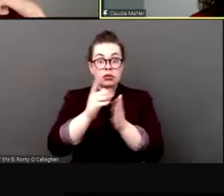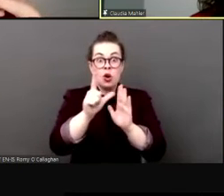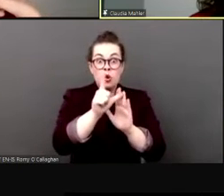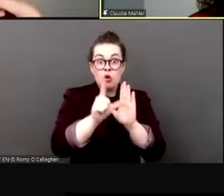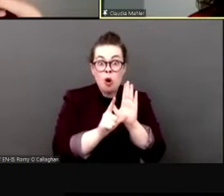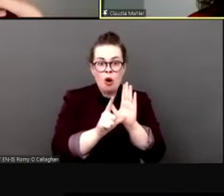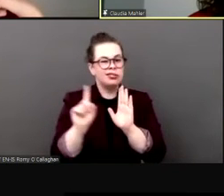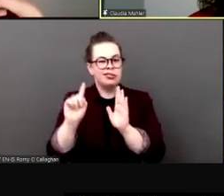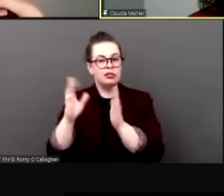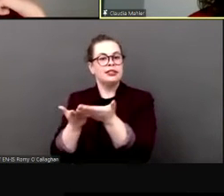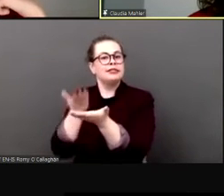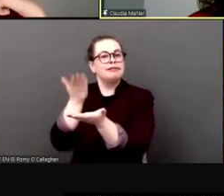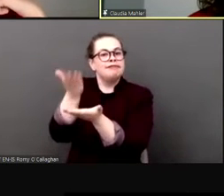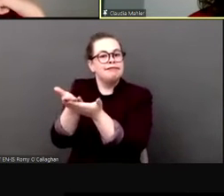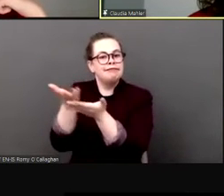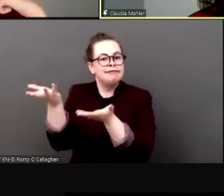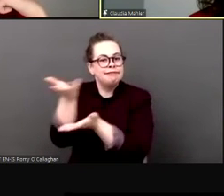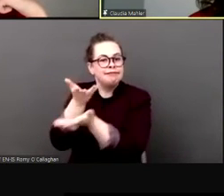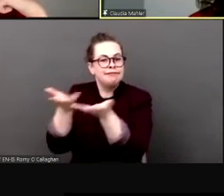different